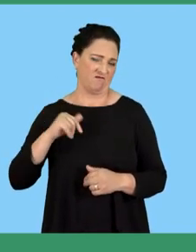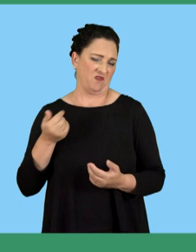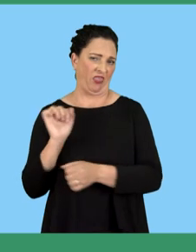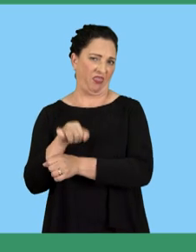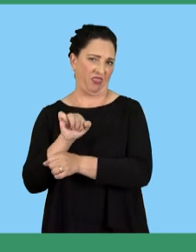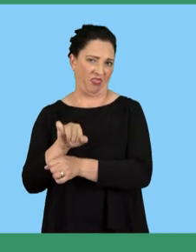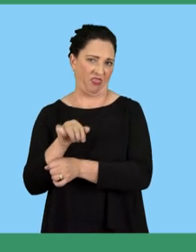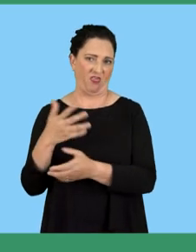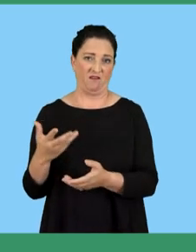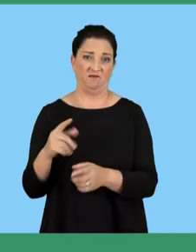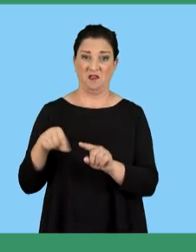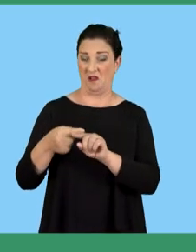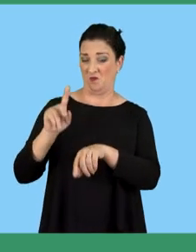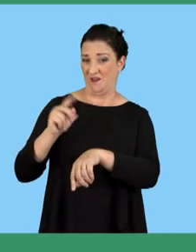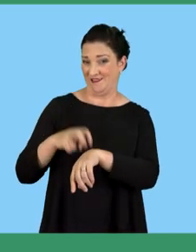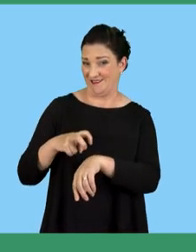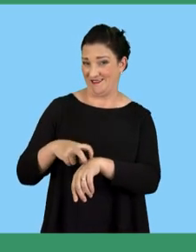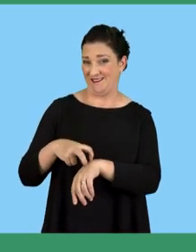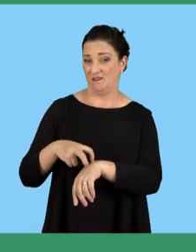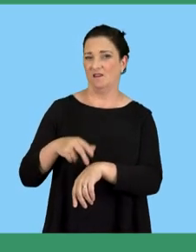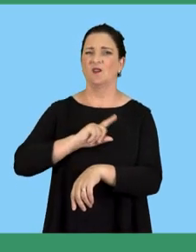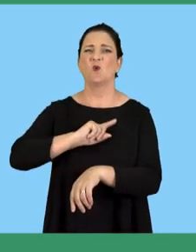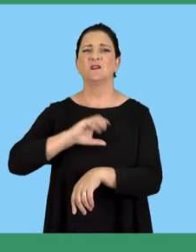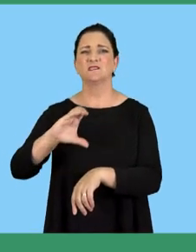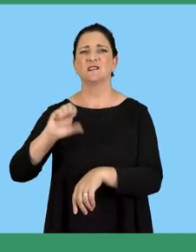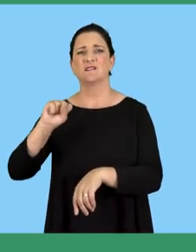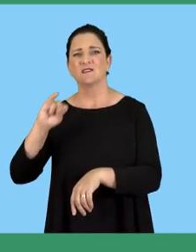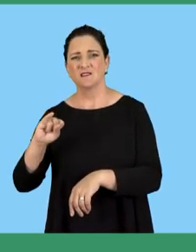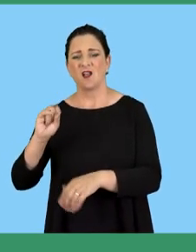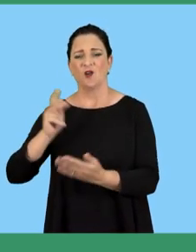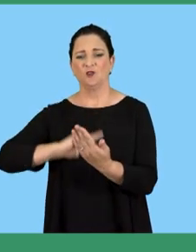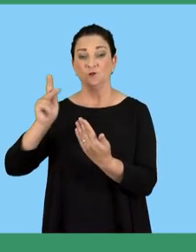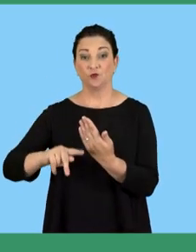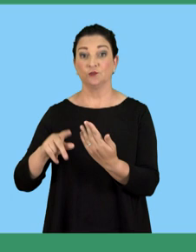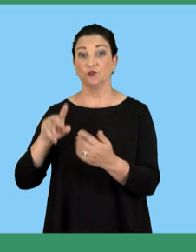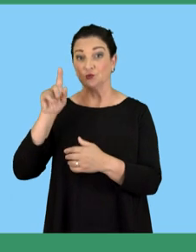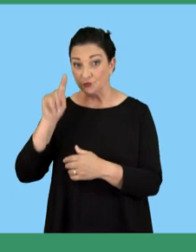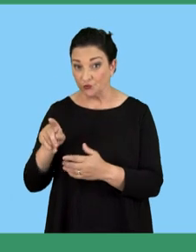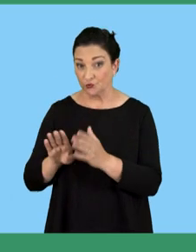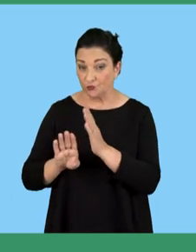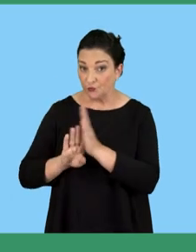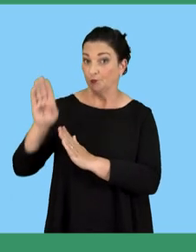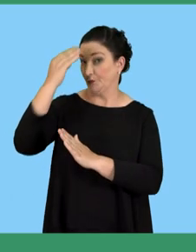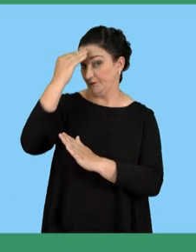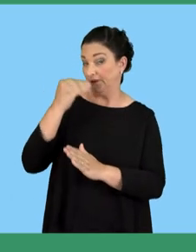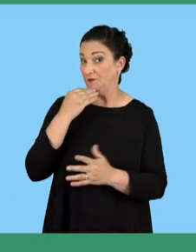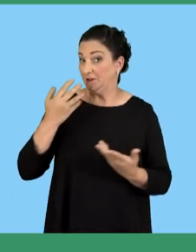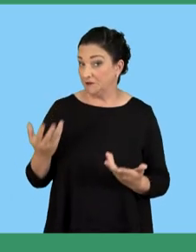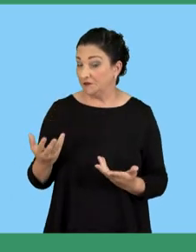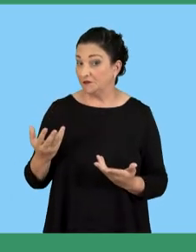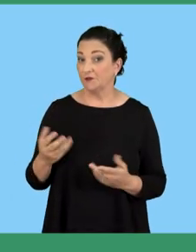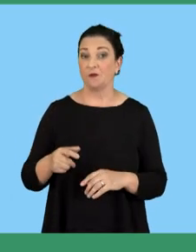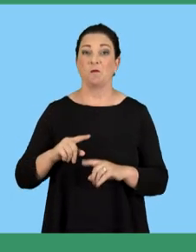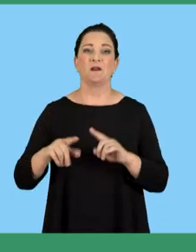about their needs, as CSI projects are done to improve the image of the business, and then they